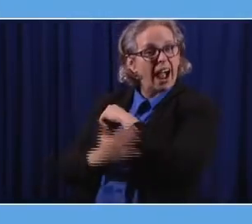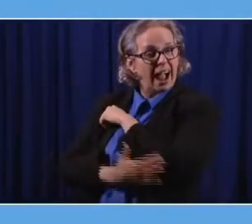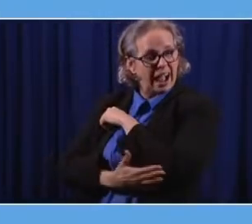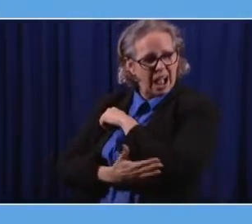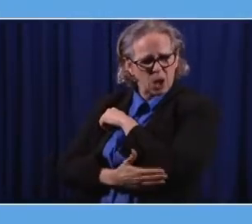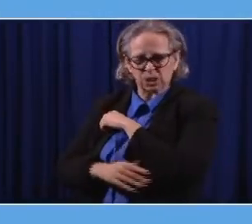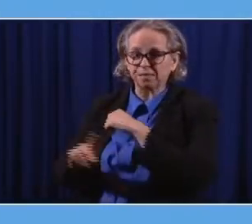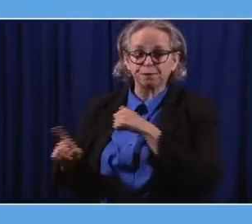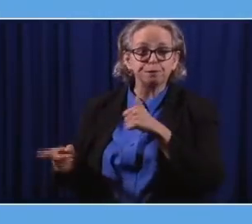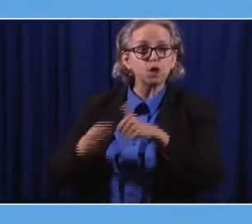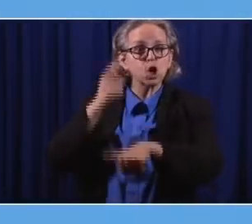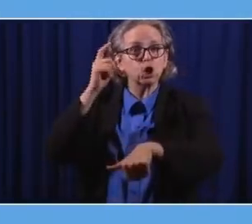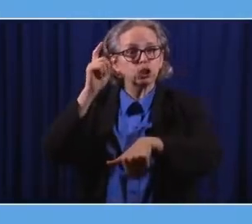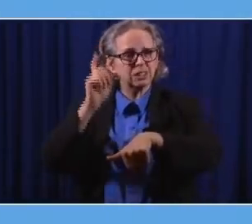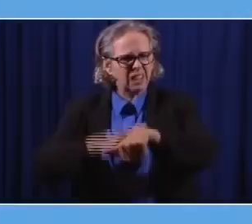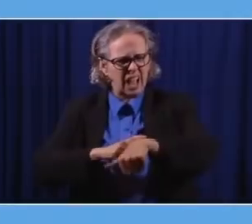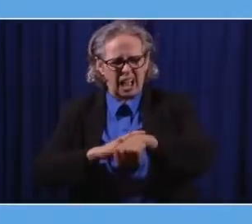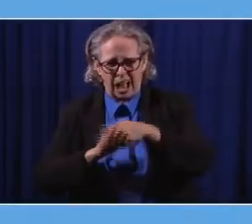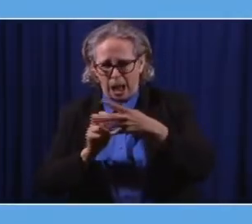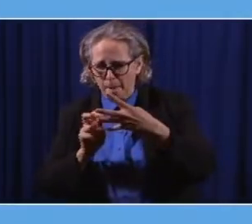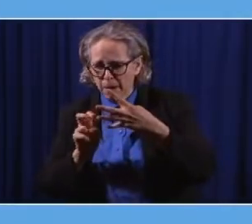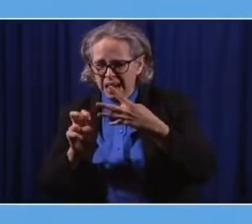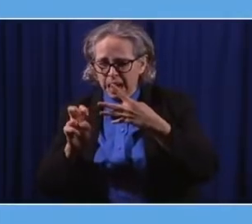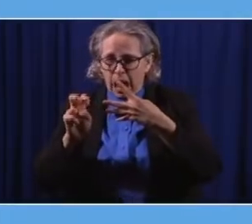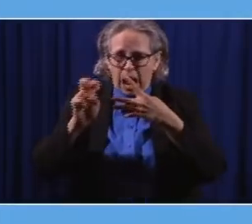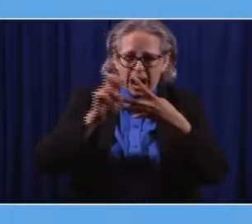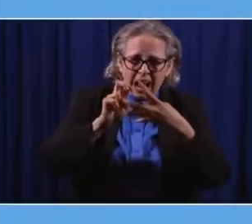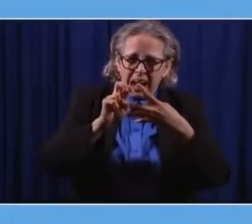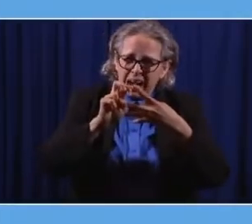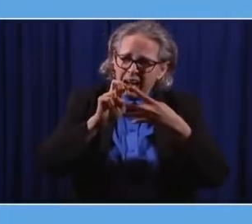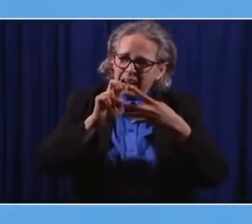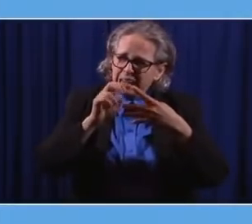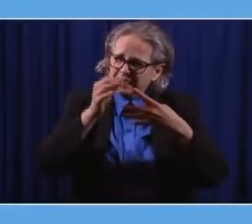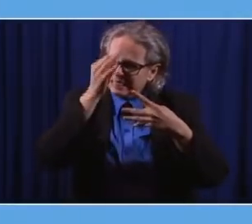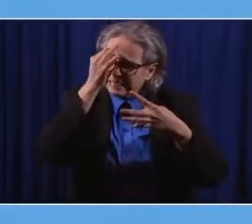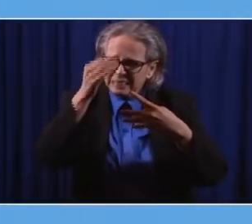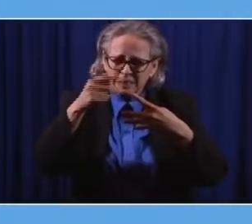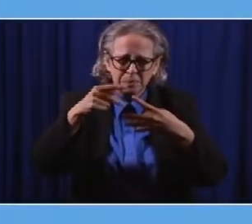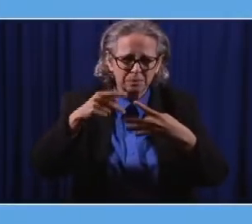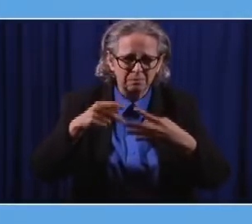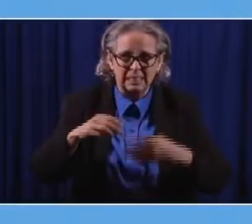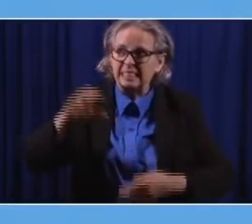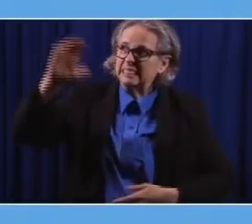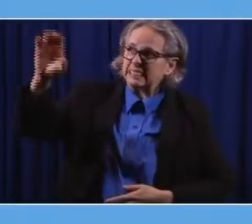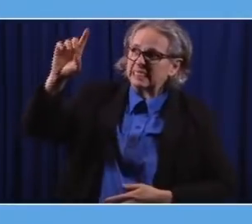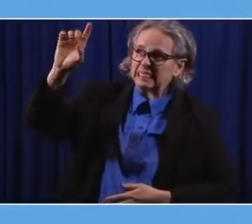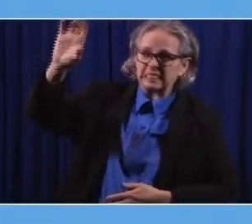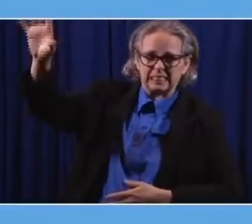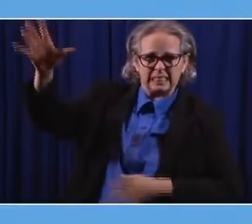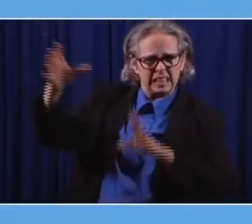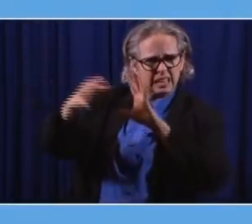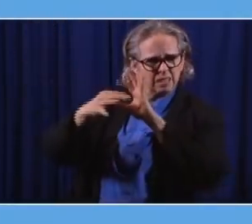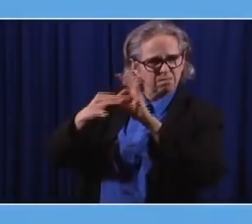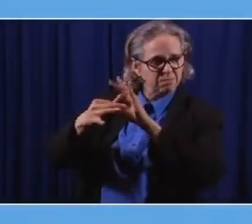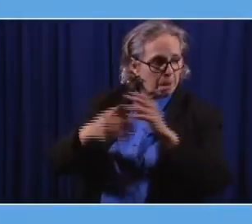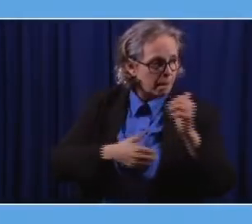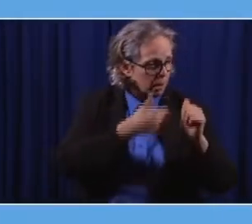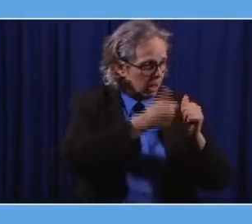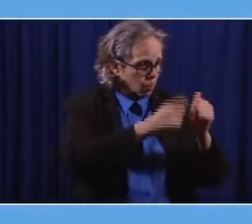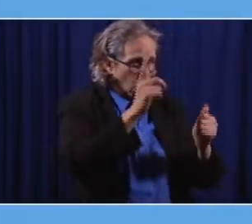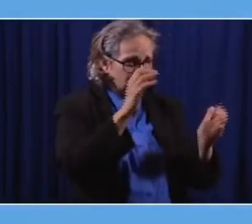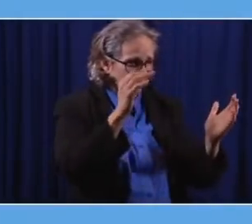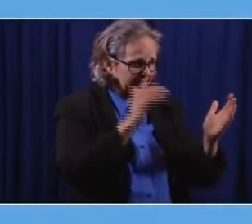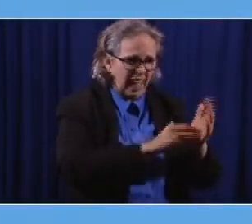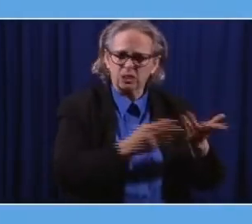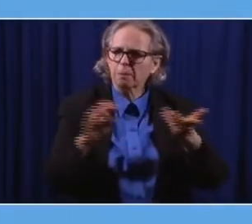alert system started 4 months ago. The county also exceeds the CDC's threshold for high incidence. Local health department officials report